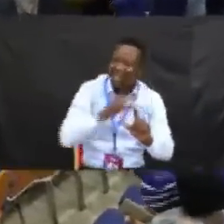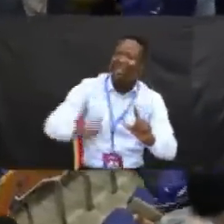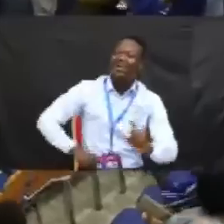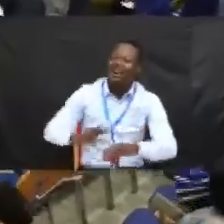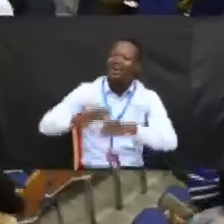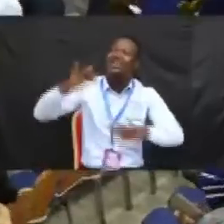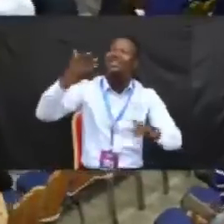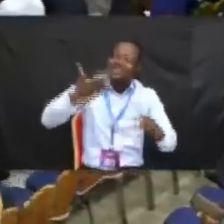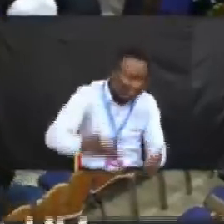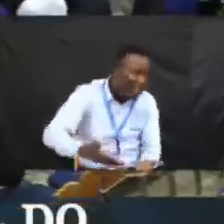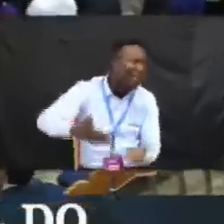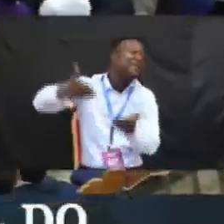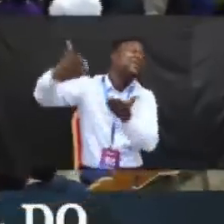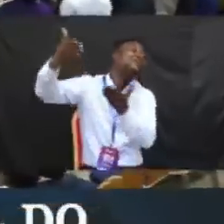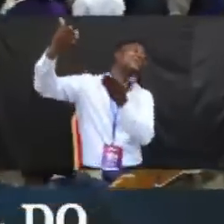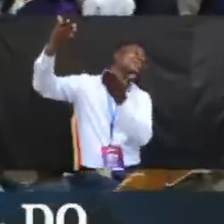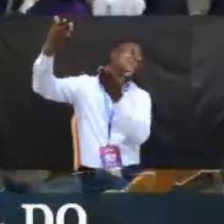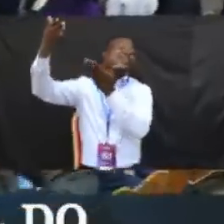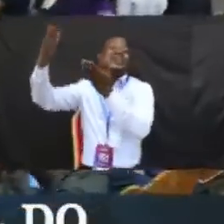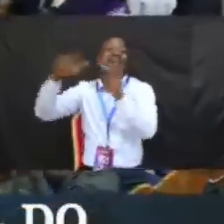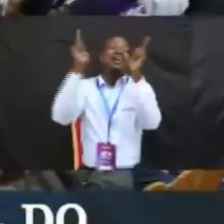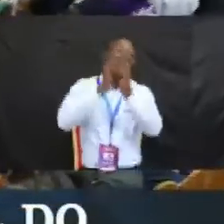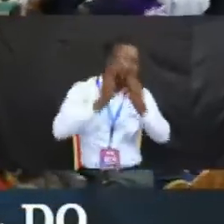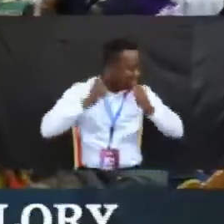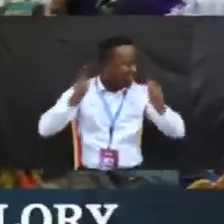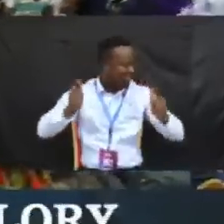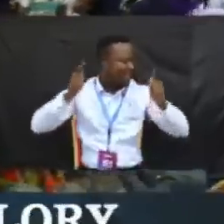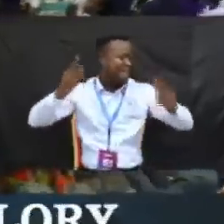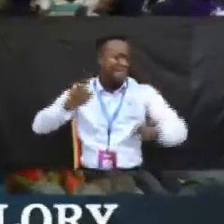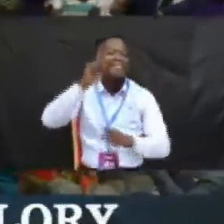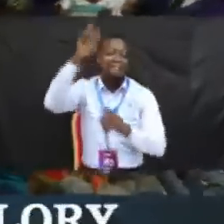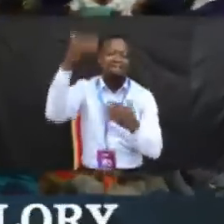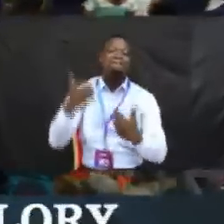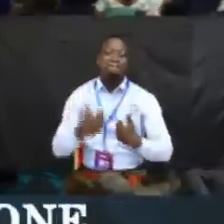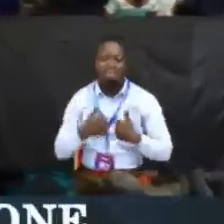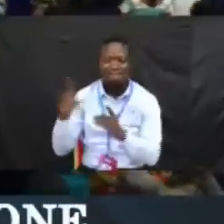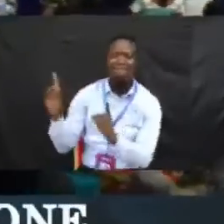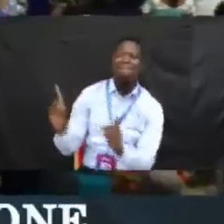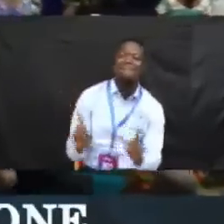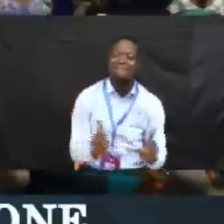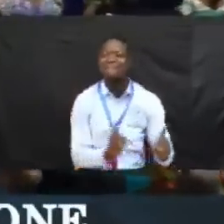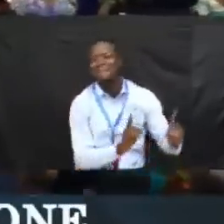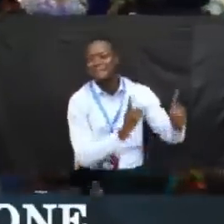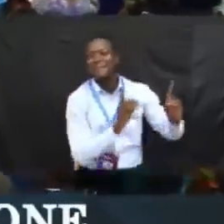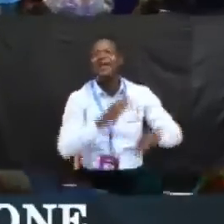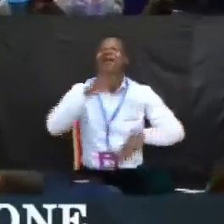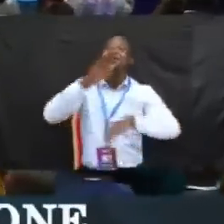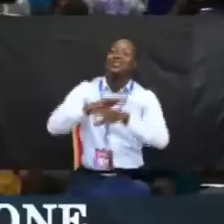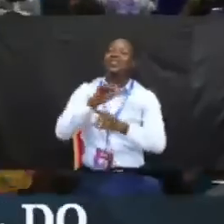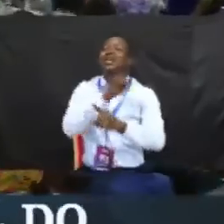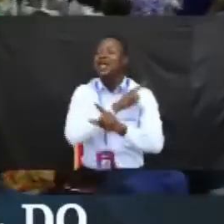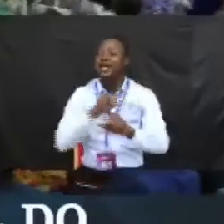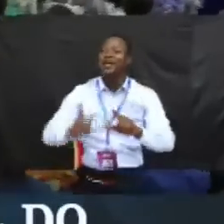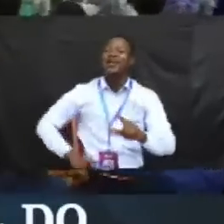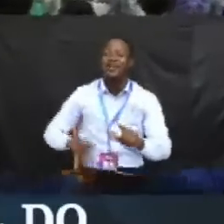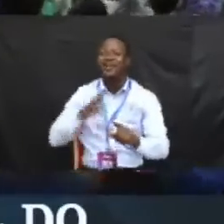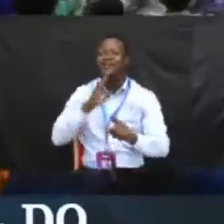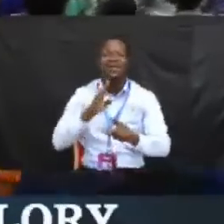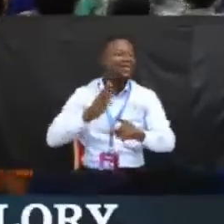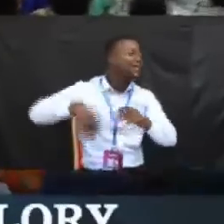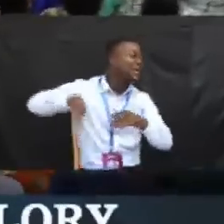to the Lord be the glory. Praise be to the Lord. To the